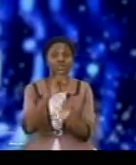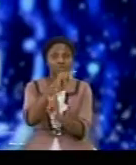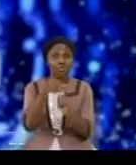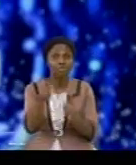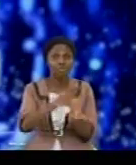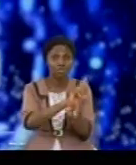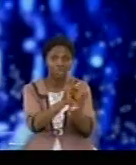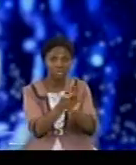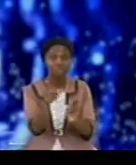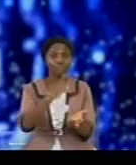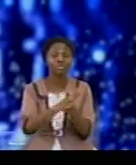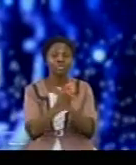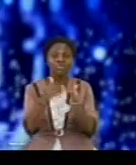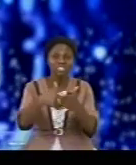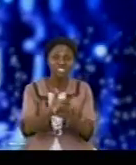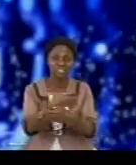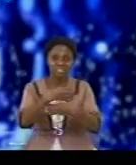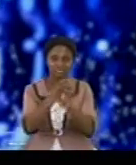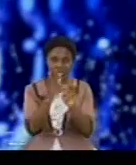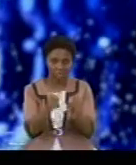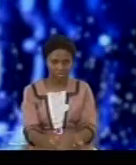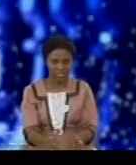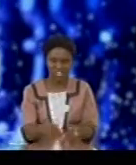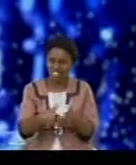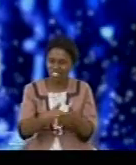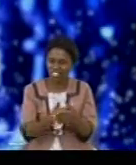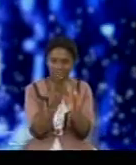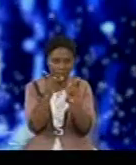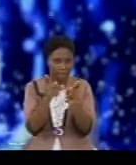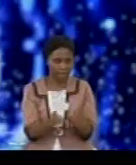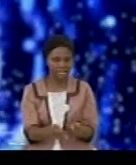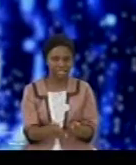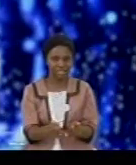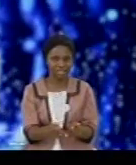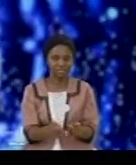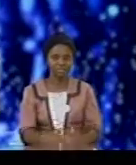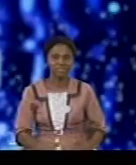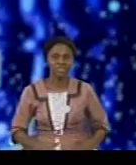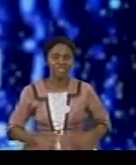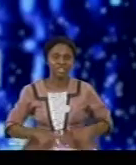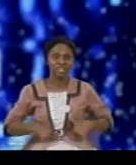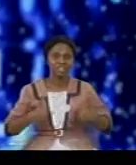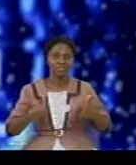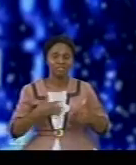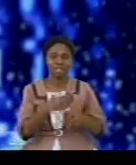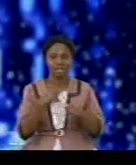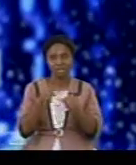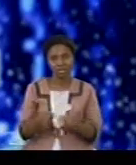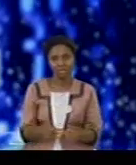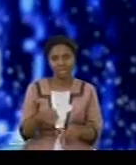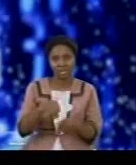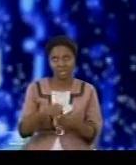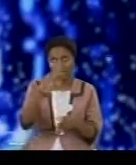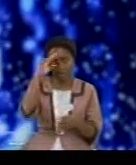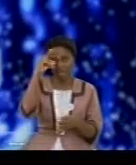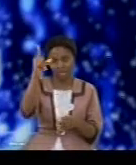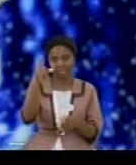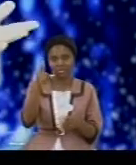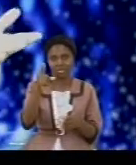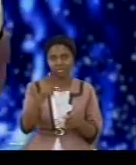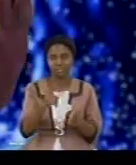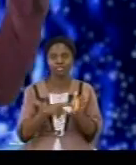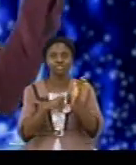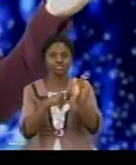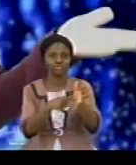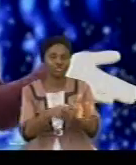you become a new creature, a brand new person now living and abiding in him, bringing forth the fruit of the Spirit.